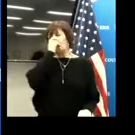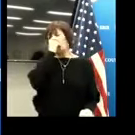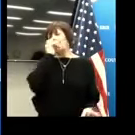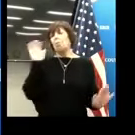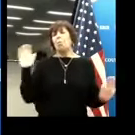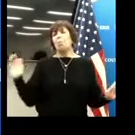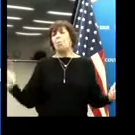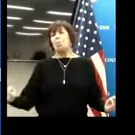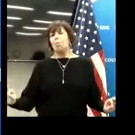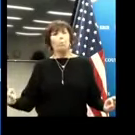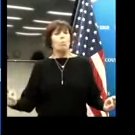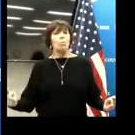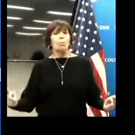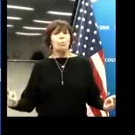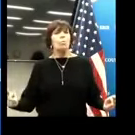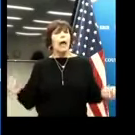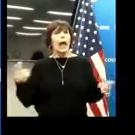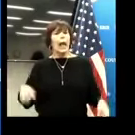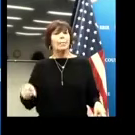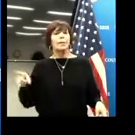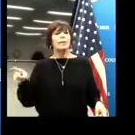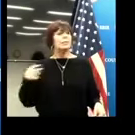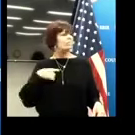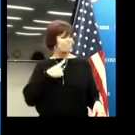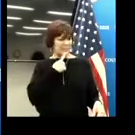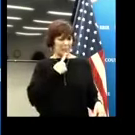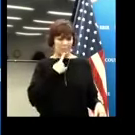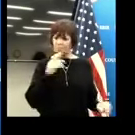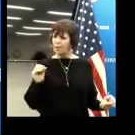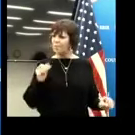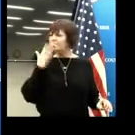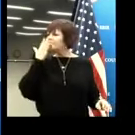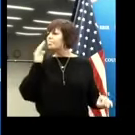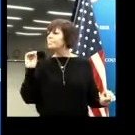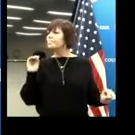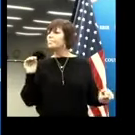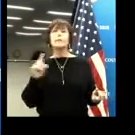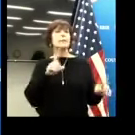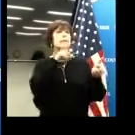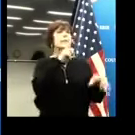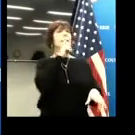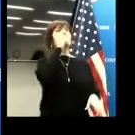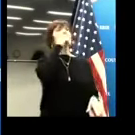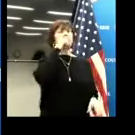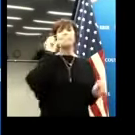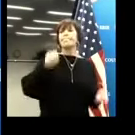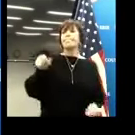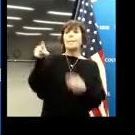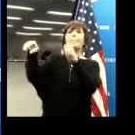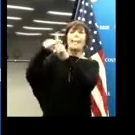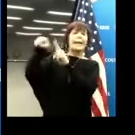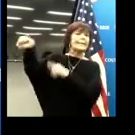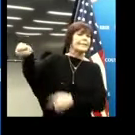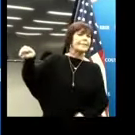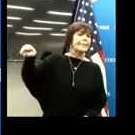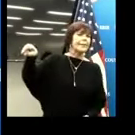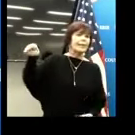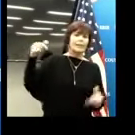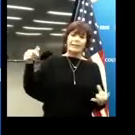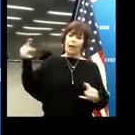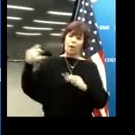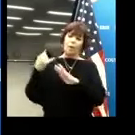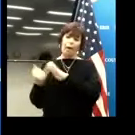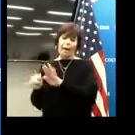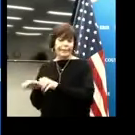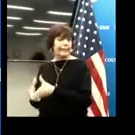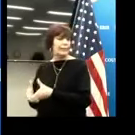head, but he couldn't taste or smell anything. He got tested, he has COVID-19. So Bill is in isolation